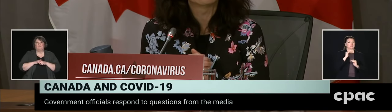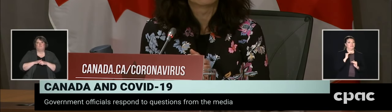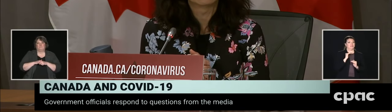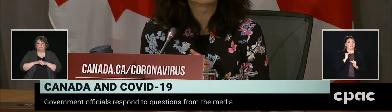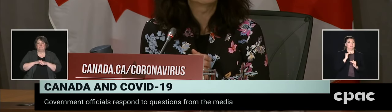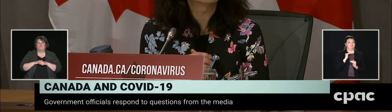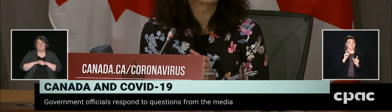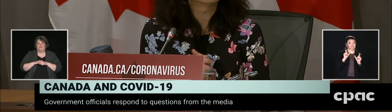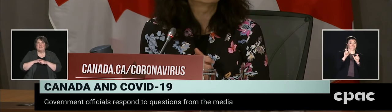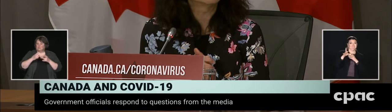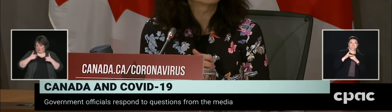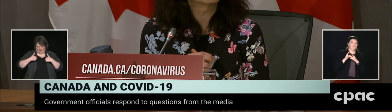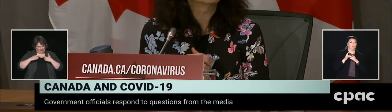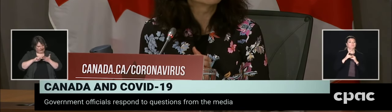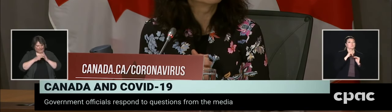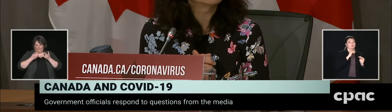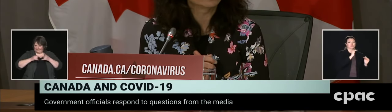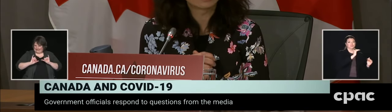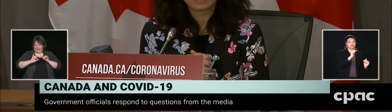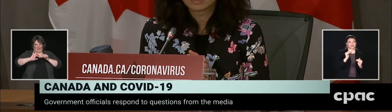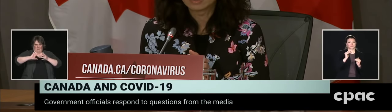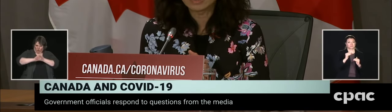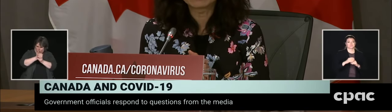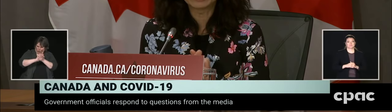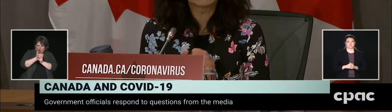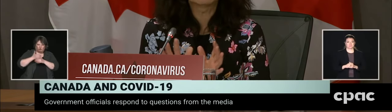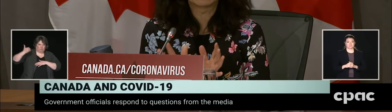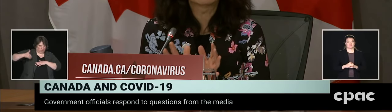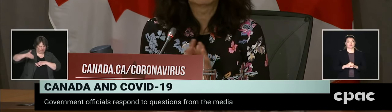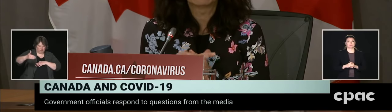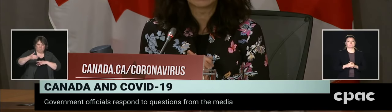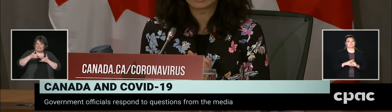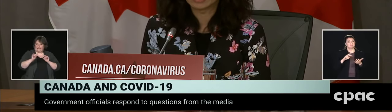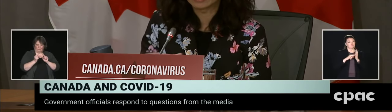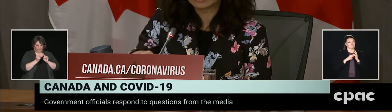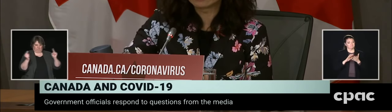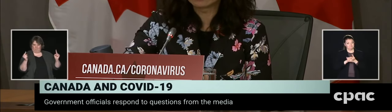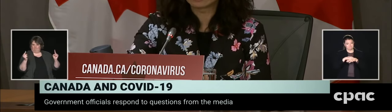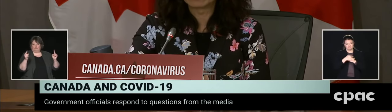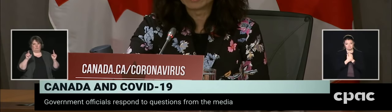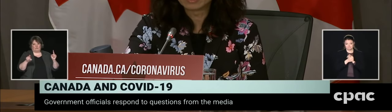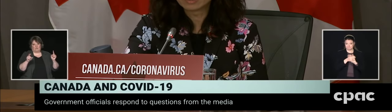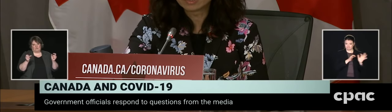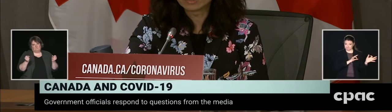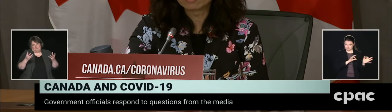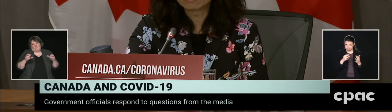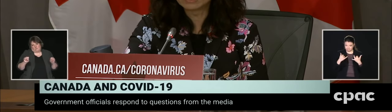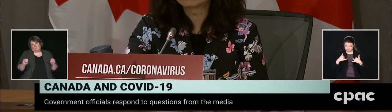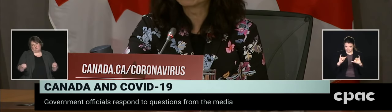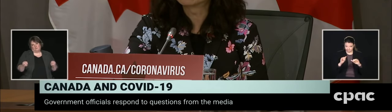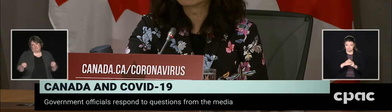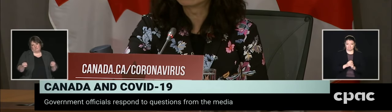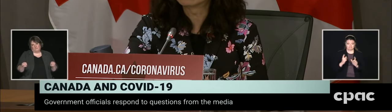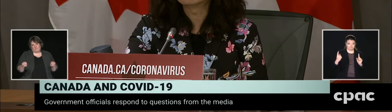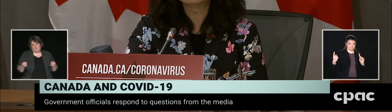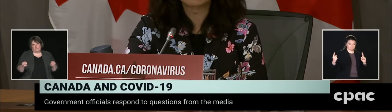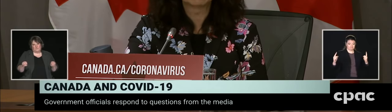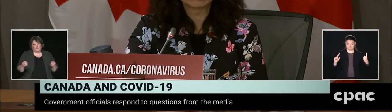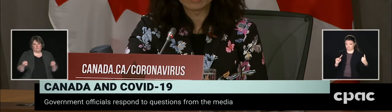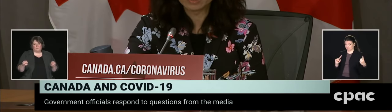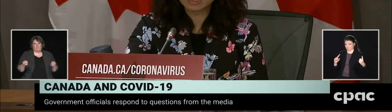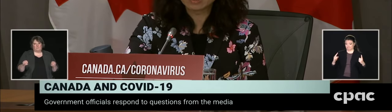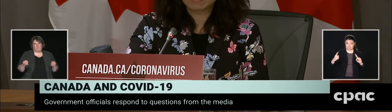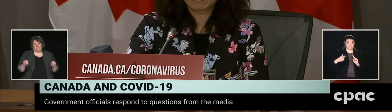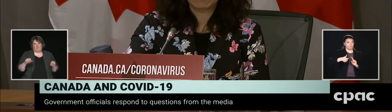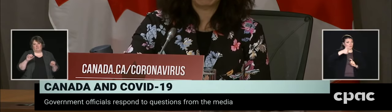and still do the physical distancing as much as possible. I think that is, reasonable and